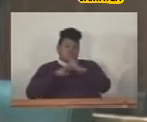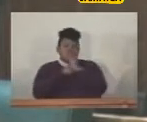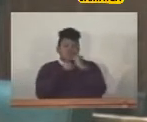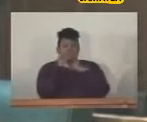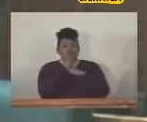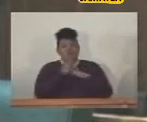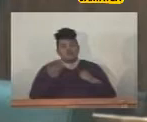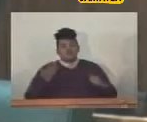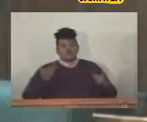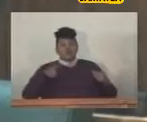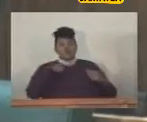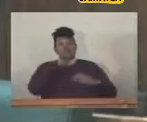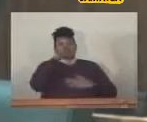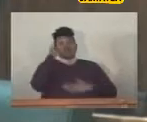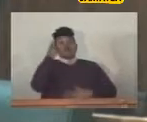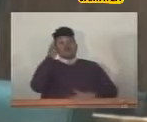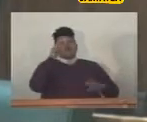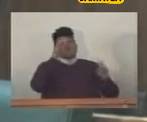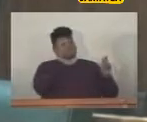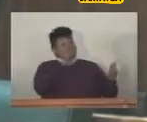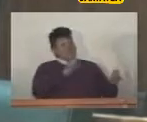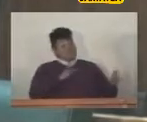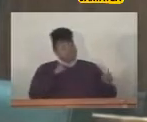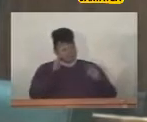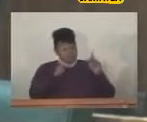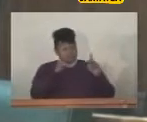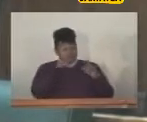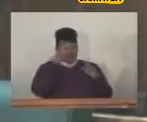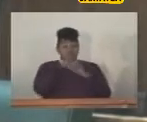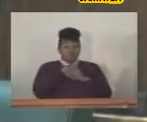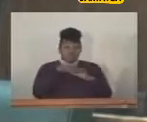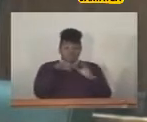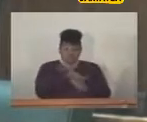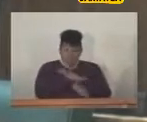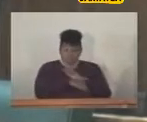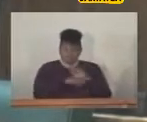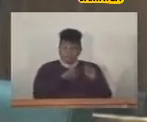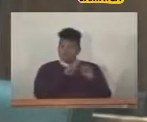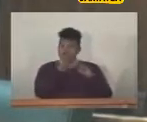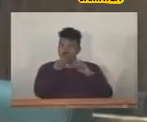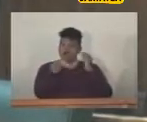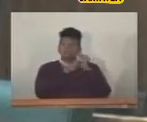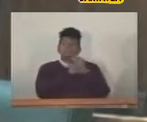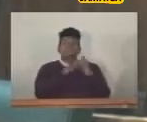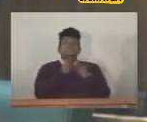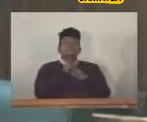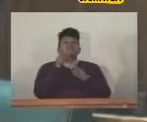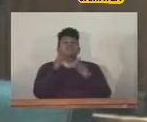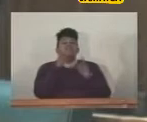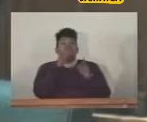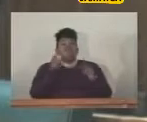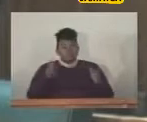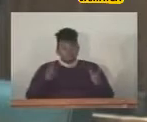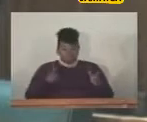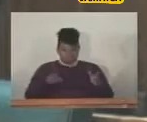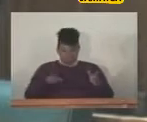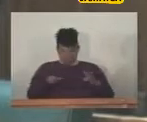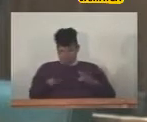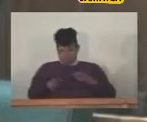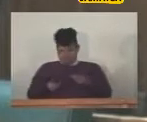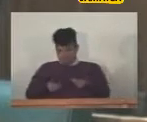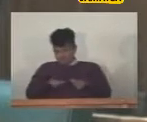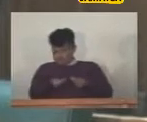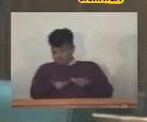We are not only targeting the perpetrators of crime, Mr. President, but also the facilitators of